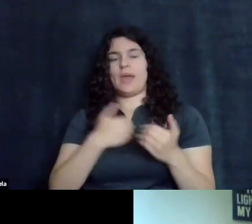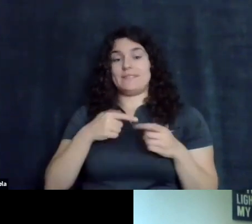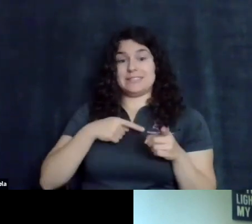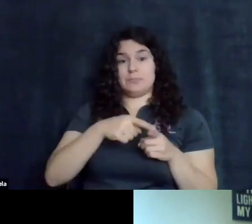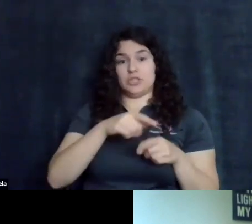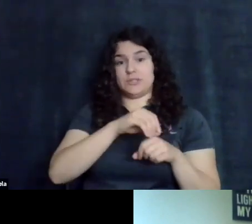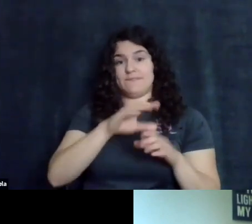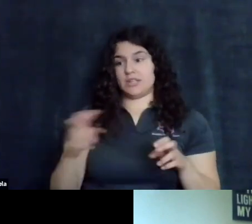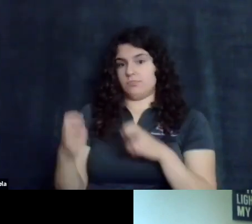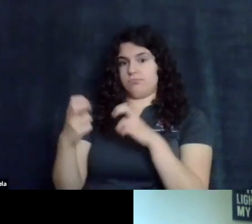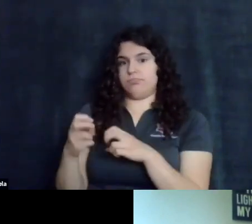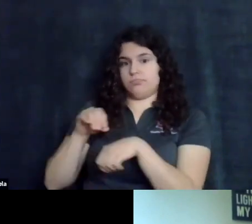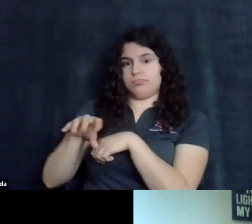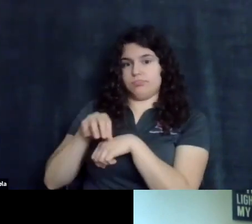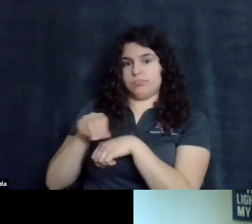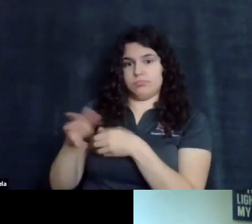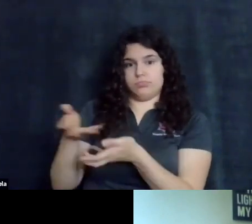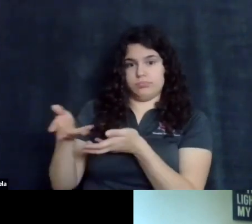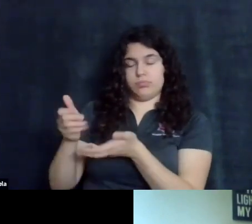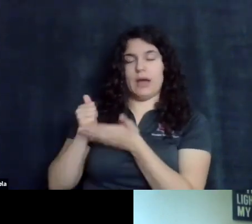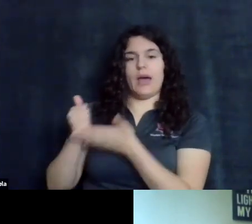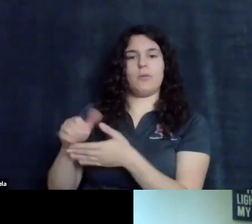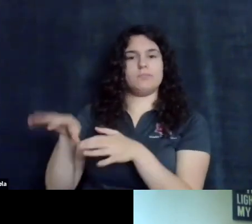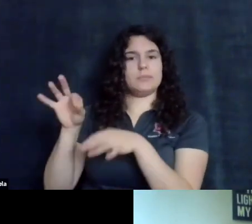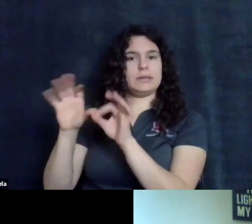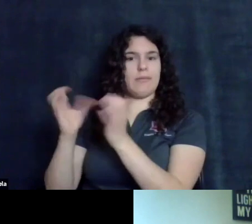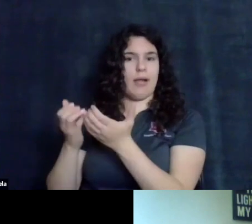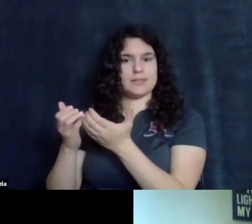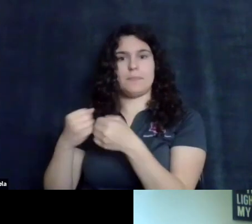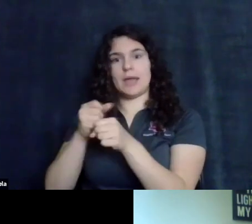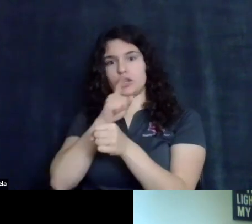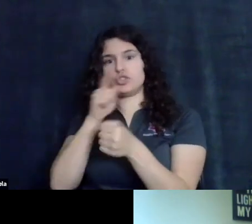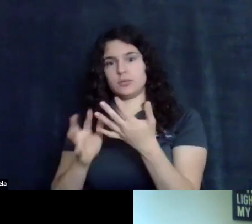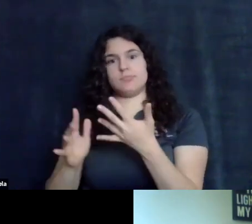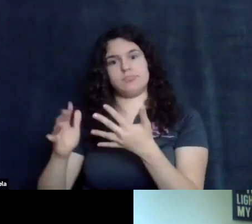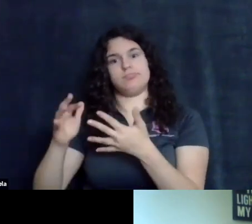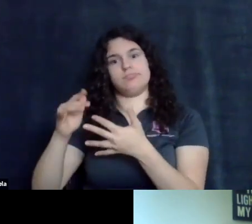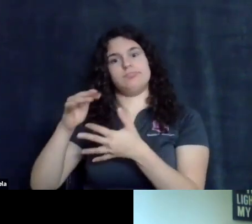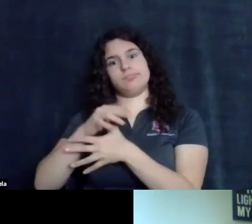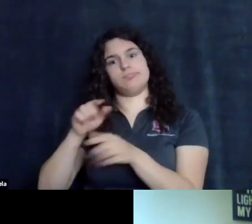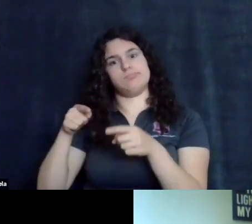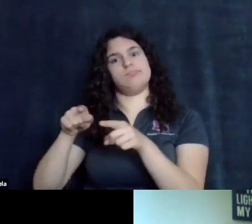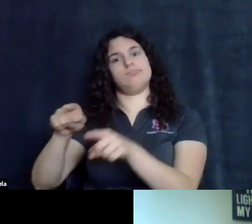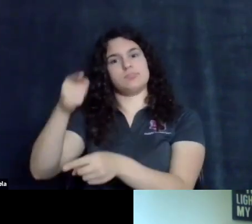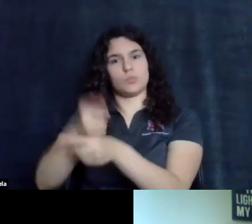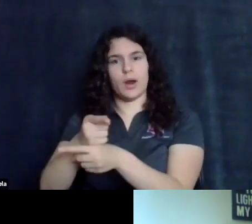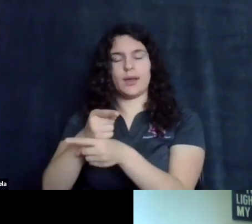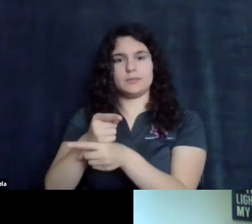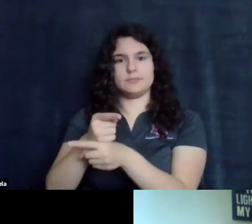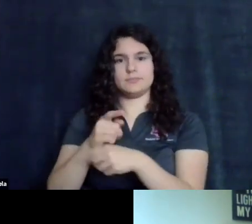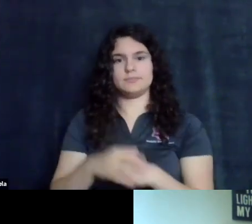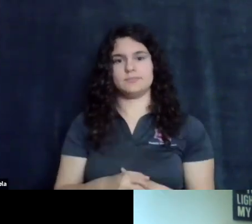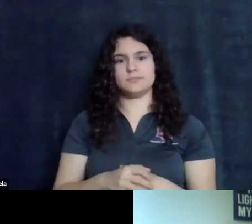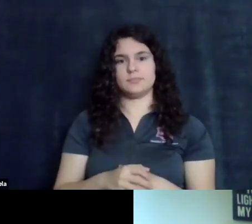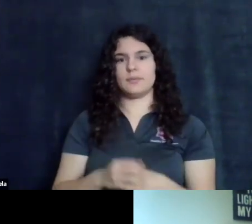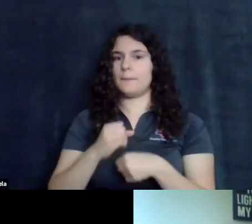students, and that really helps students be on the right track and get the right combination of classes early